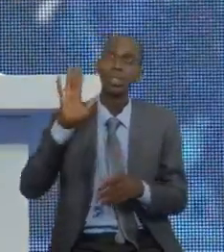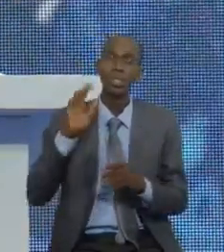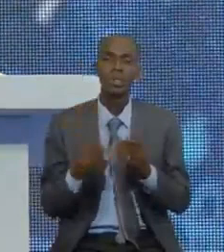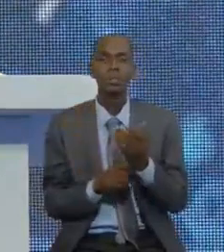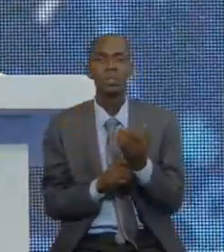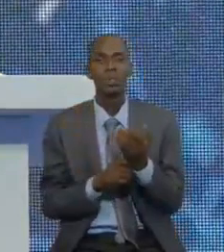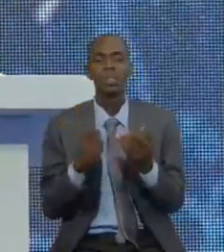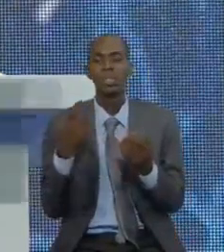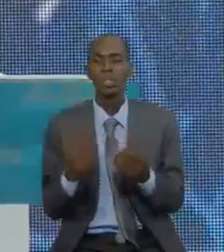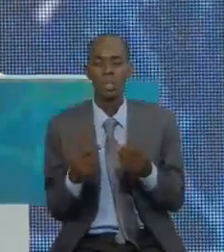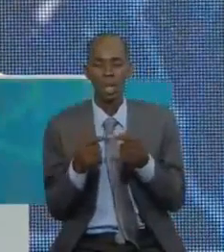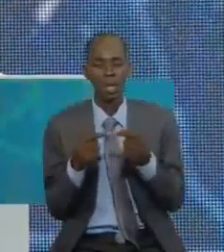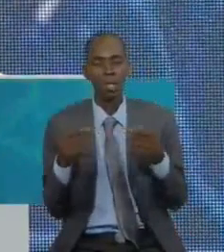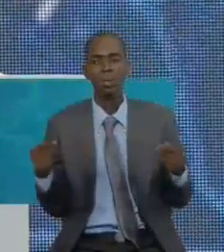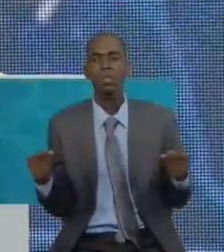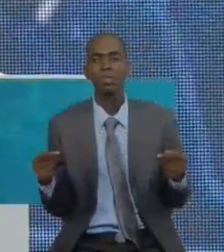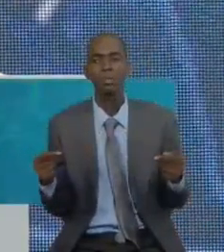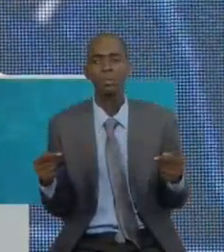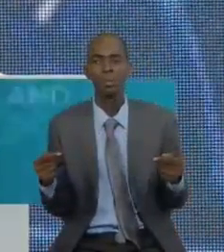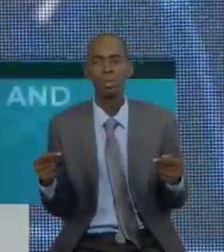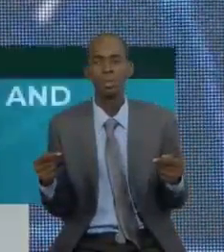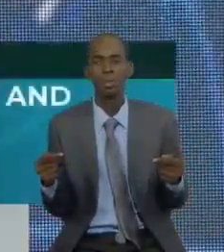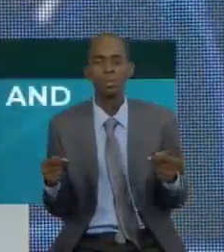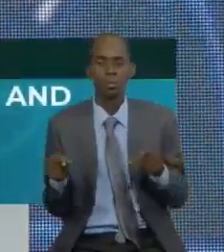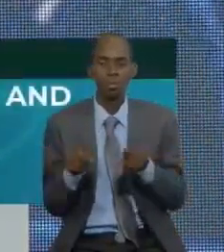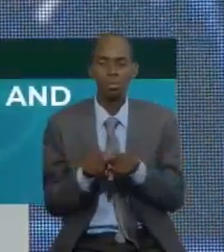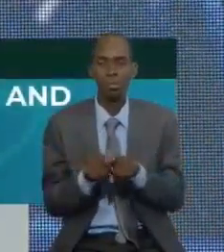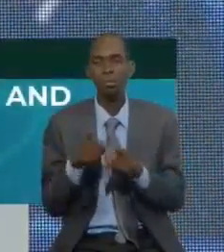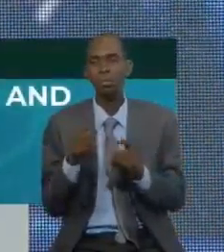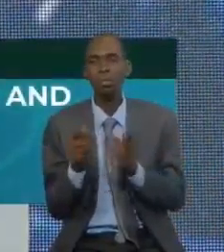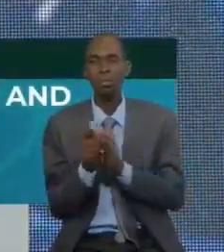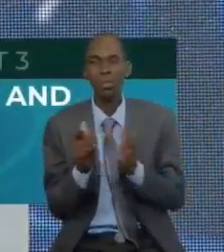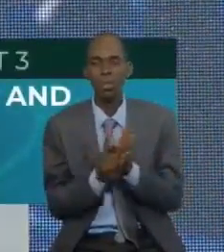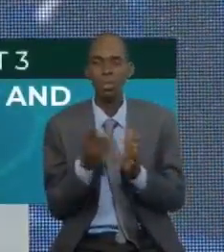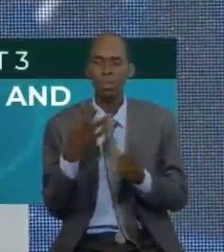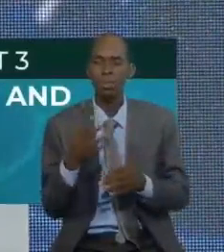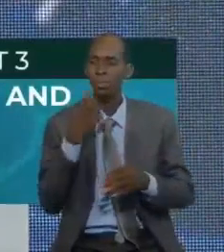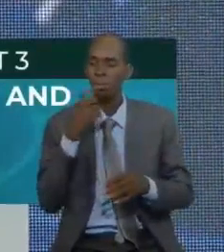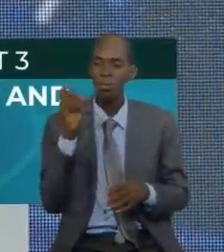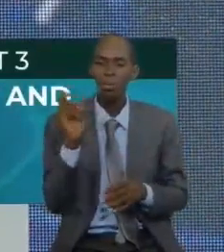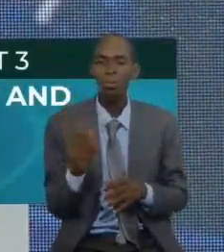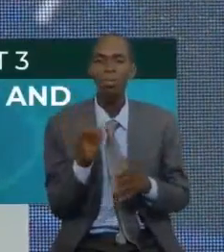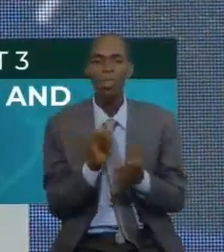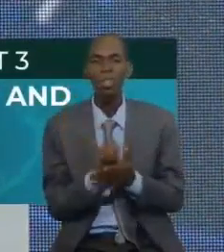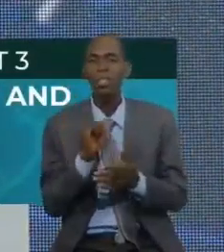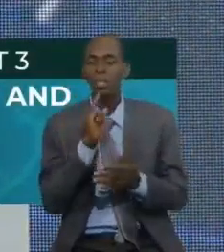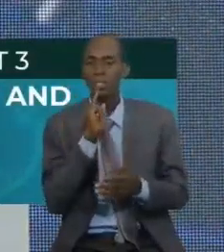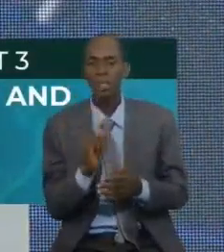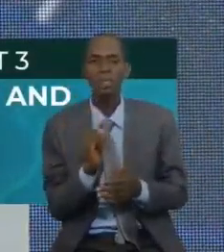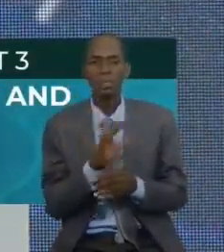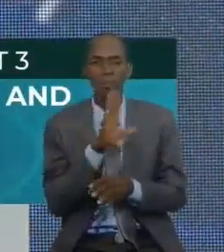the enmity, even the law of commandments that is contained